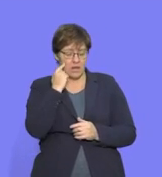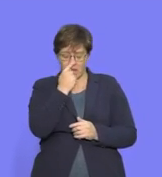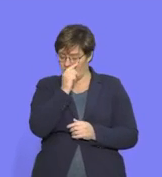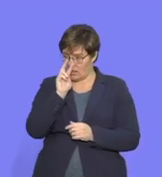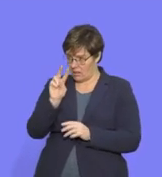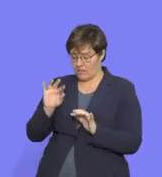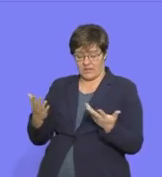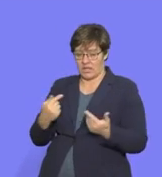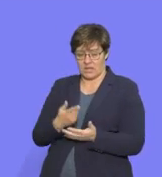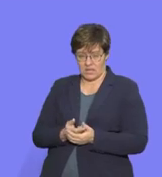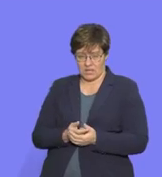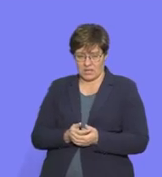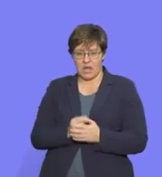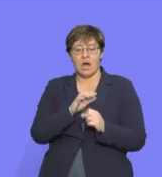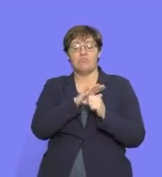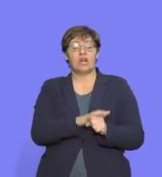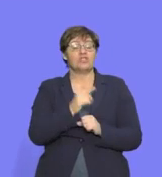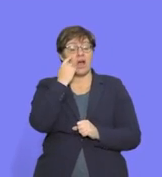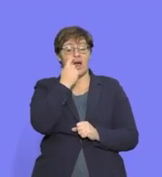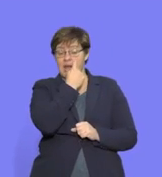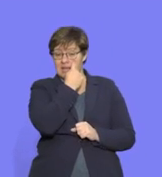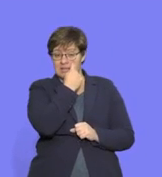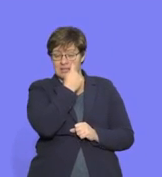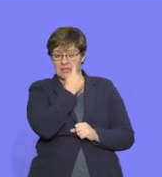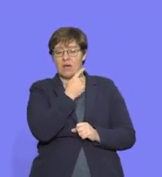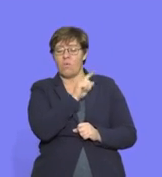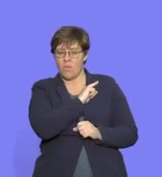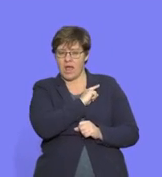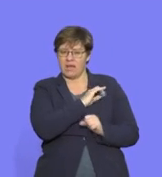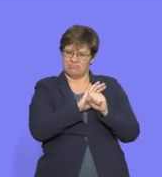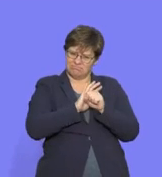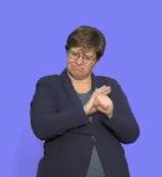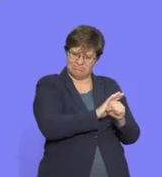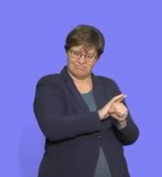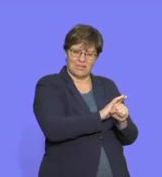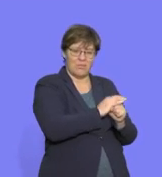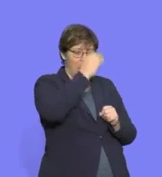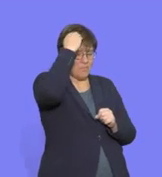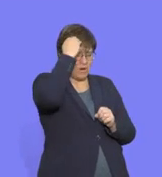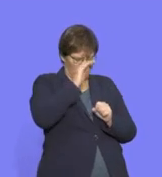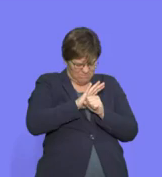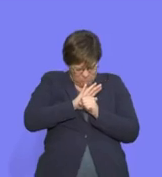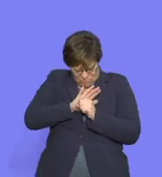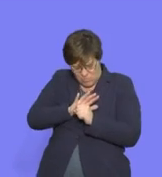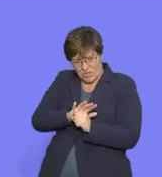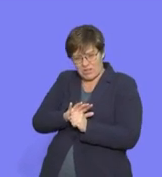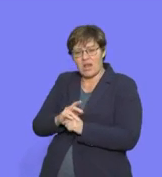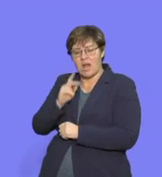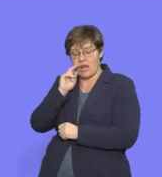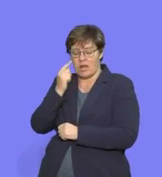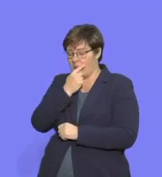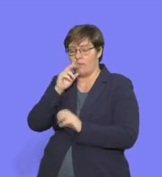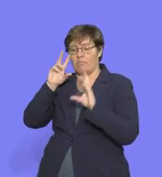very often the pressure in our eyes, all right, presses against our eyes, and we can actually see